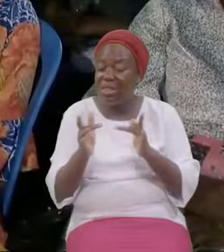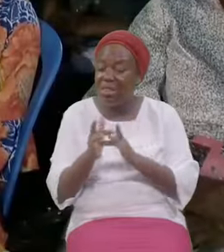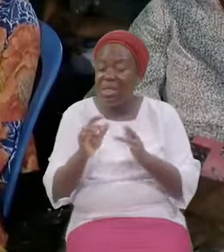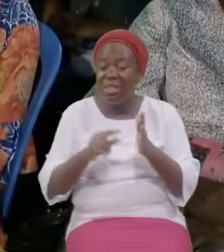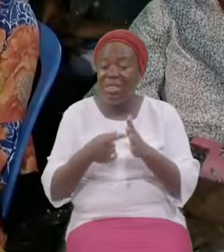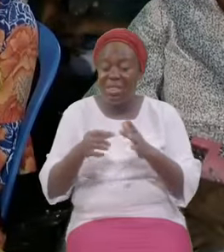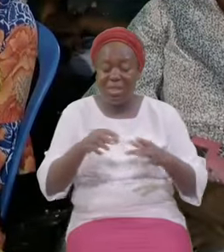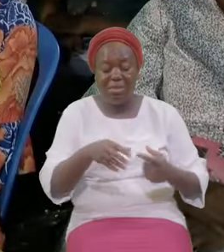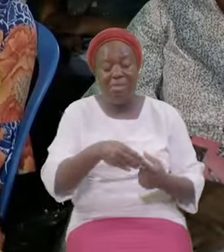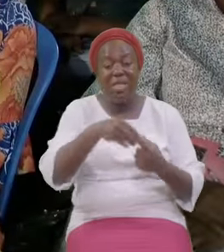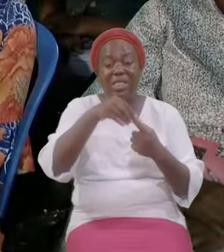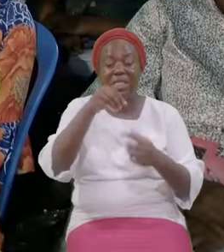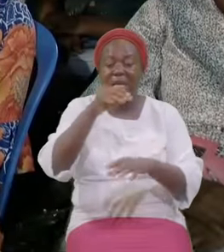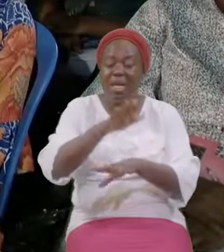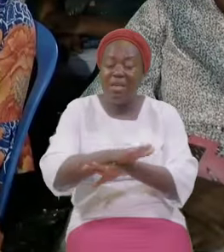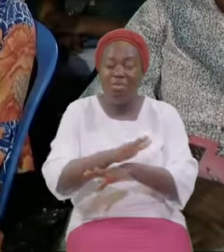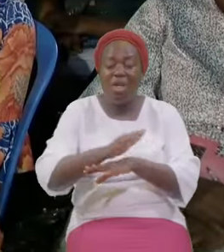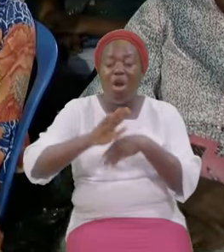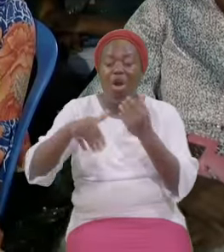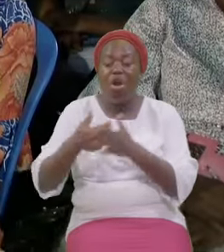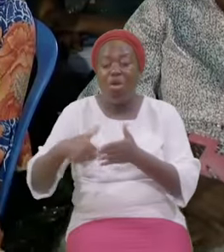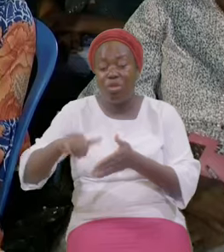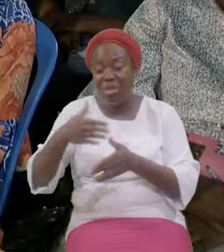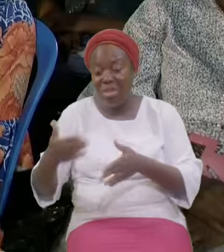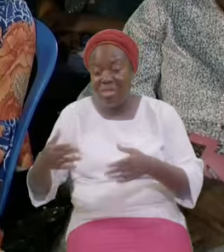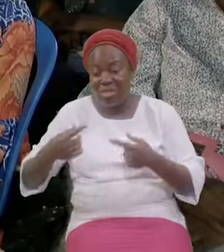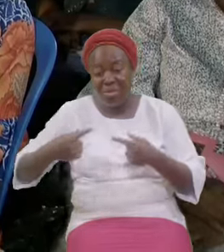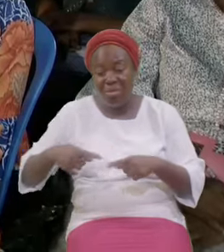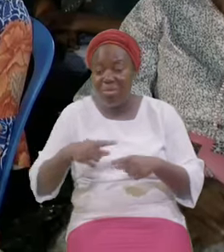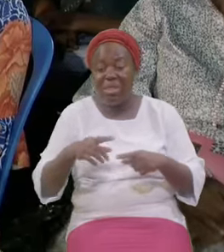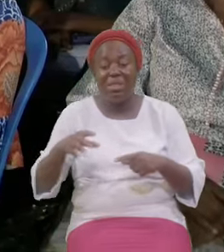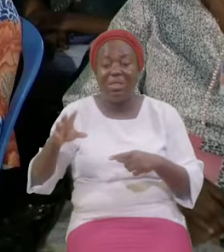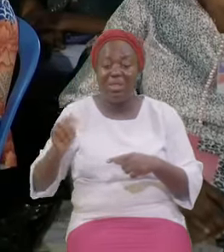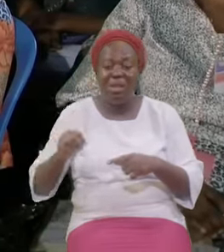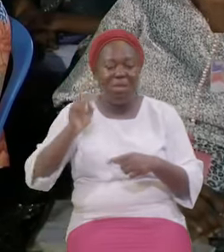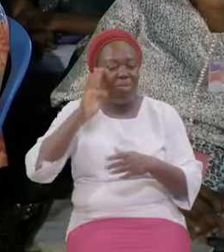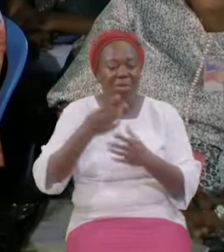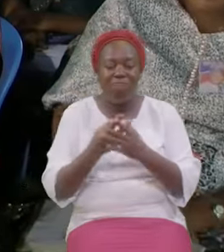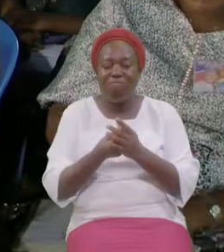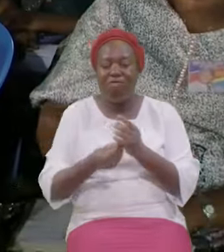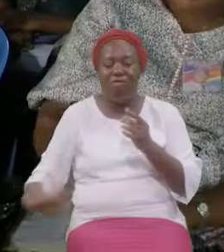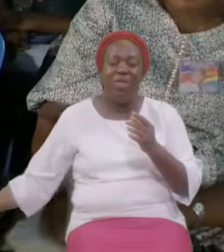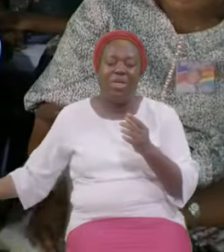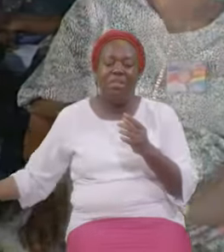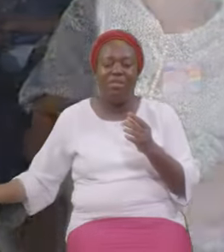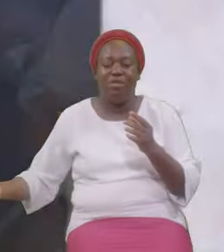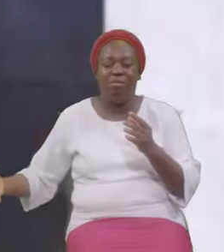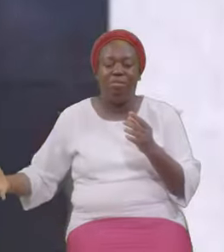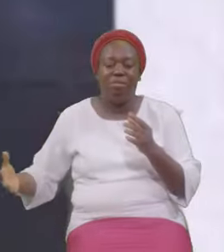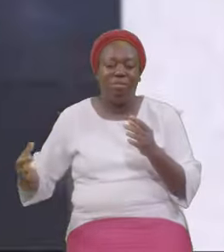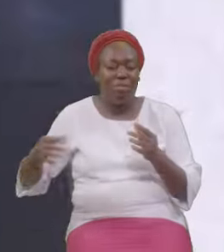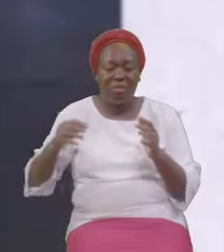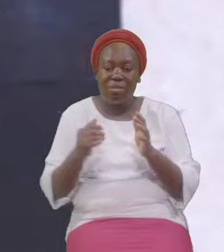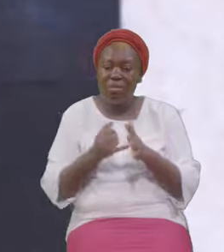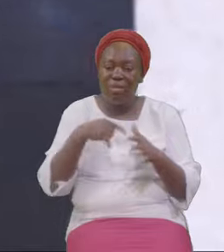evening, all those things tormenting them will vanish away. It says in verse